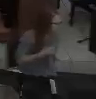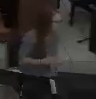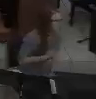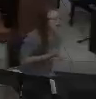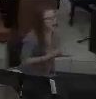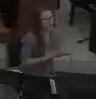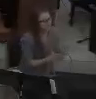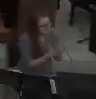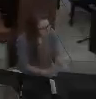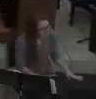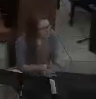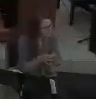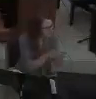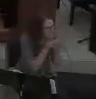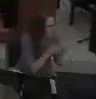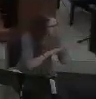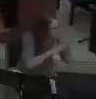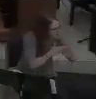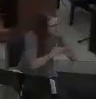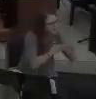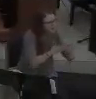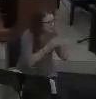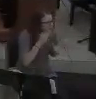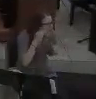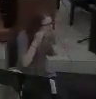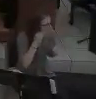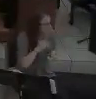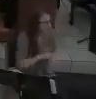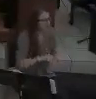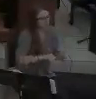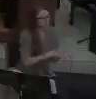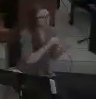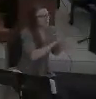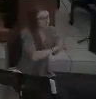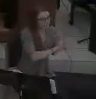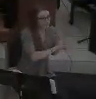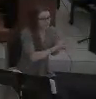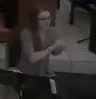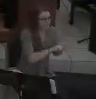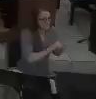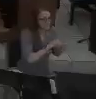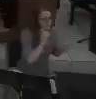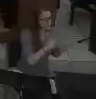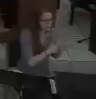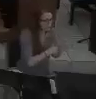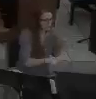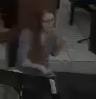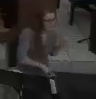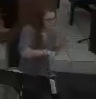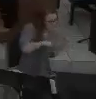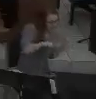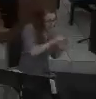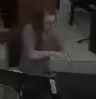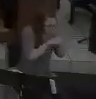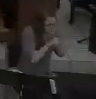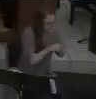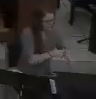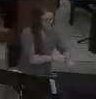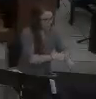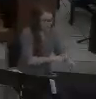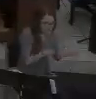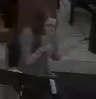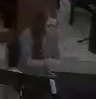with connection and with community and with home. Page 6, you will see that it is Pride season. It is